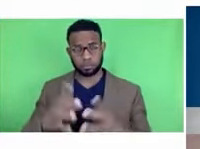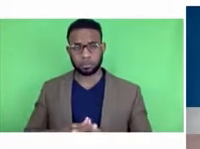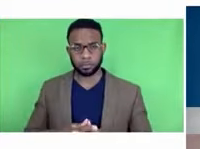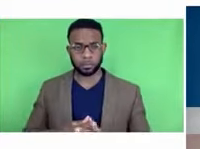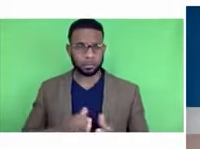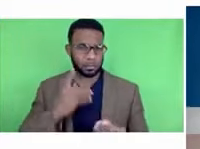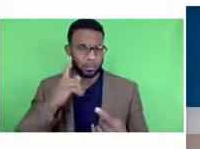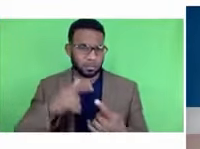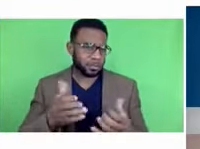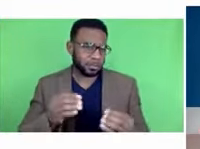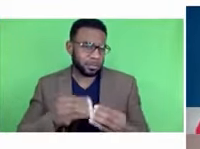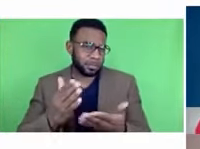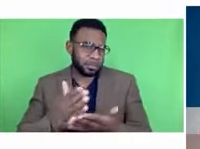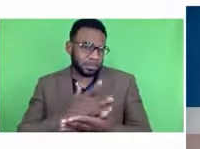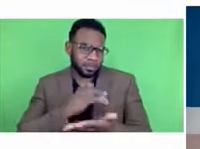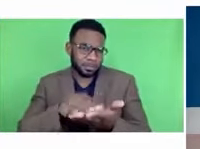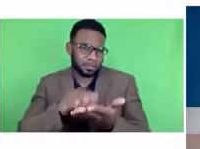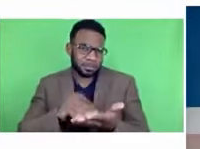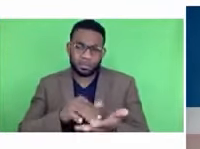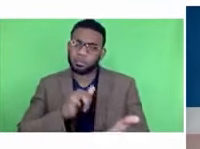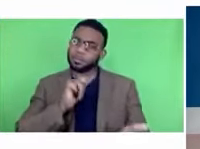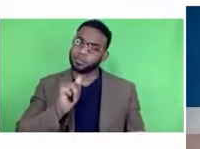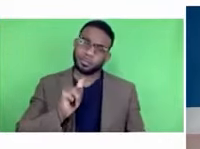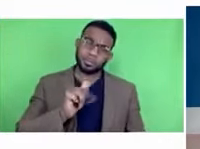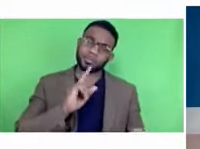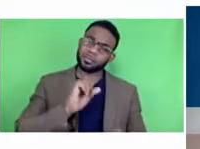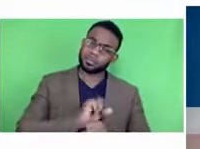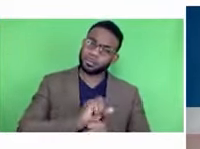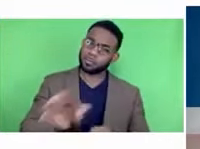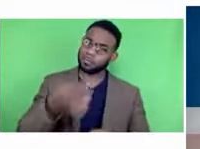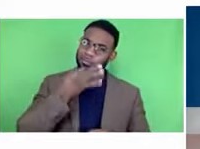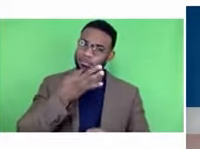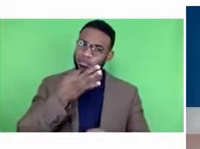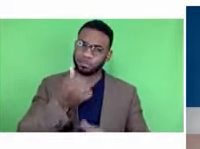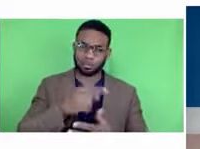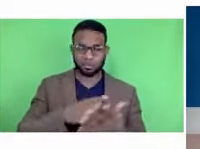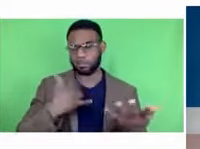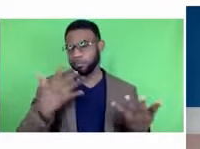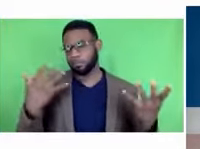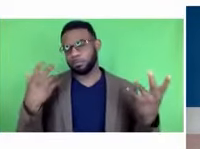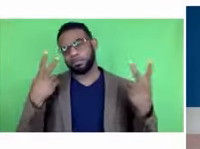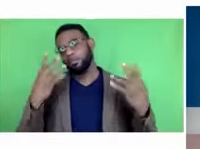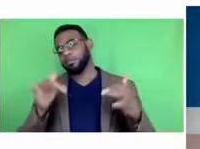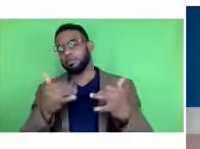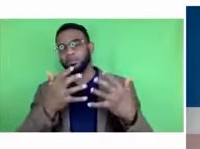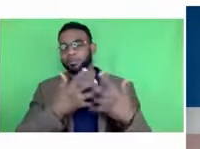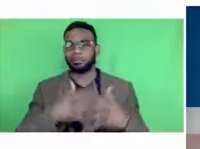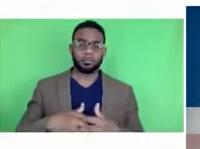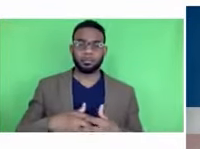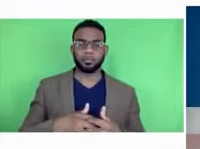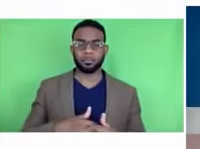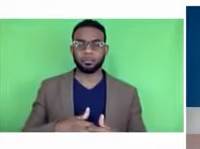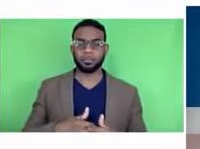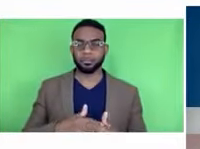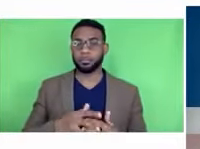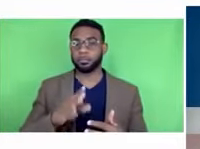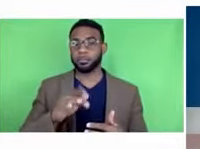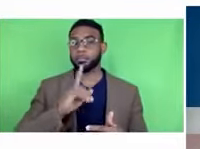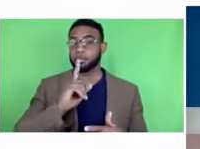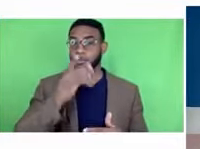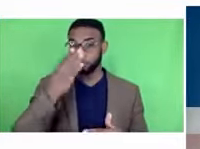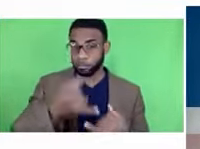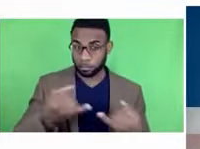there's just a lot of lessons to be learned. I'm not certainly an expert in any of this. I'm just kind of seeing how it's playing out by being the